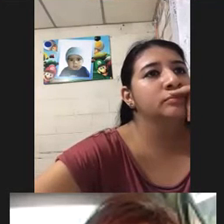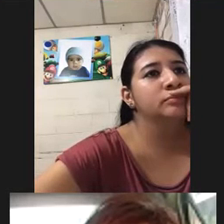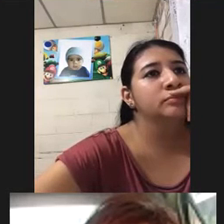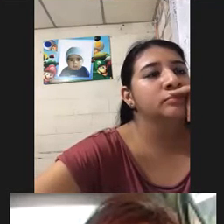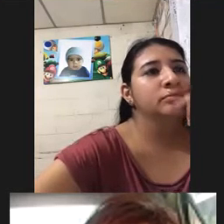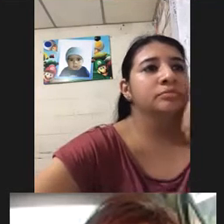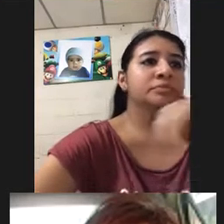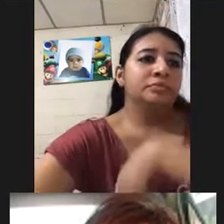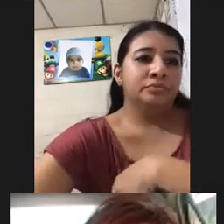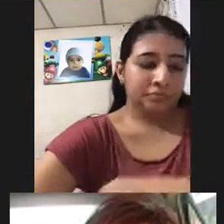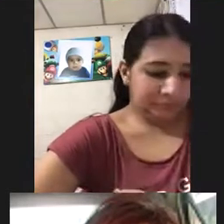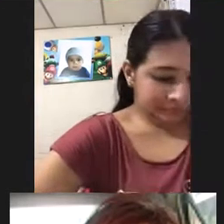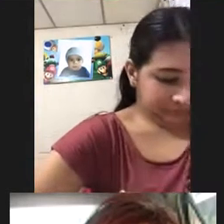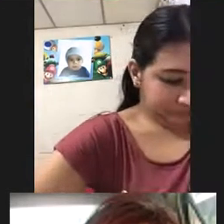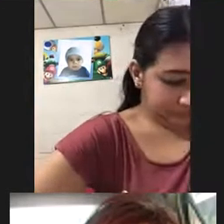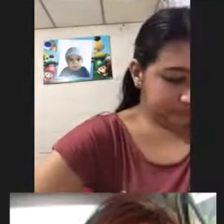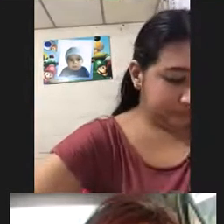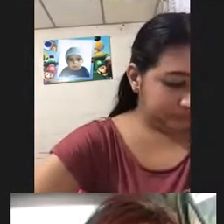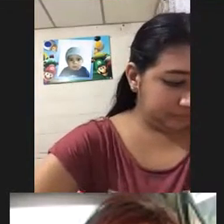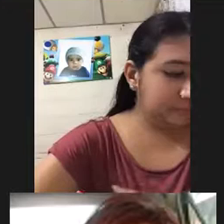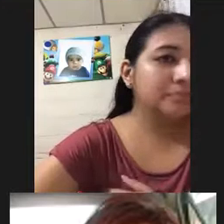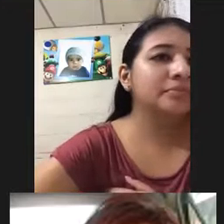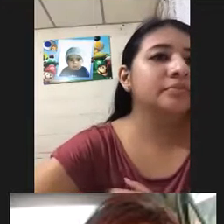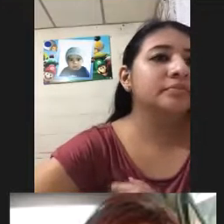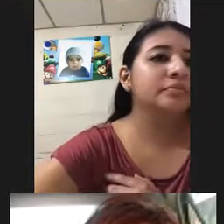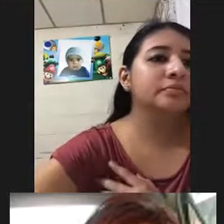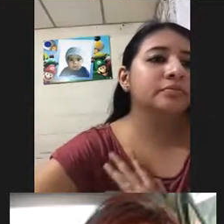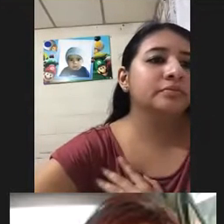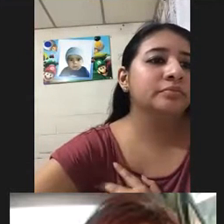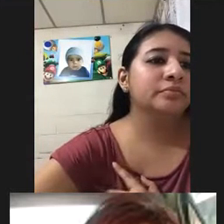it usually takes me